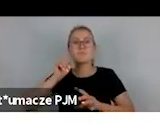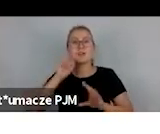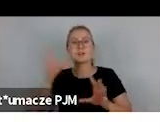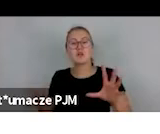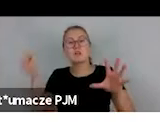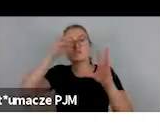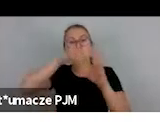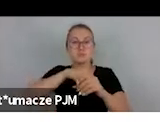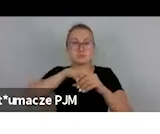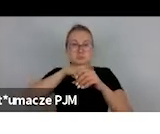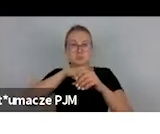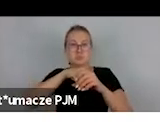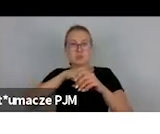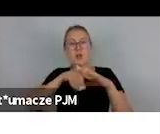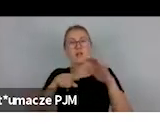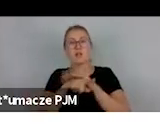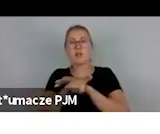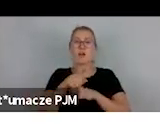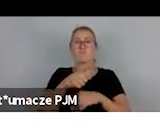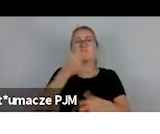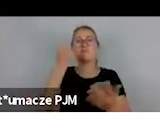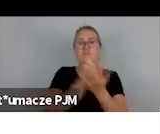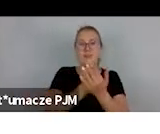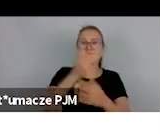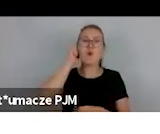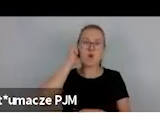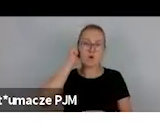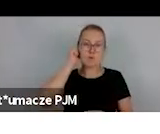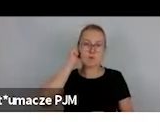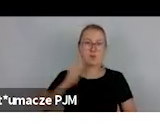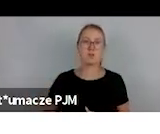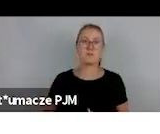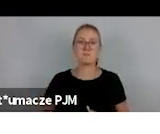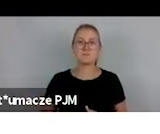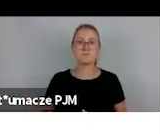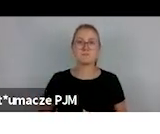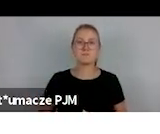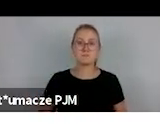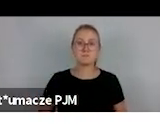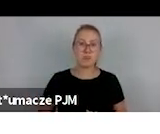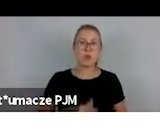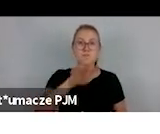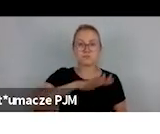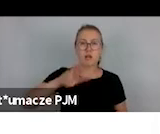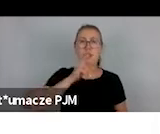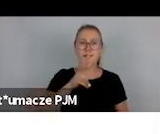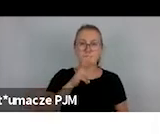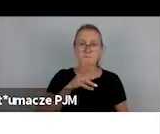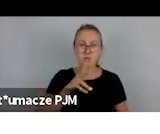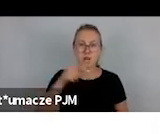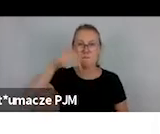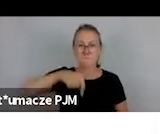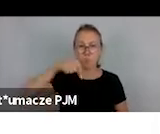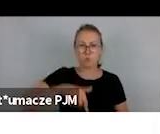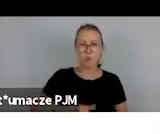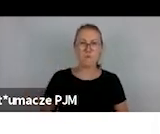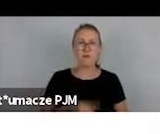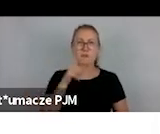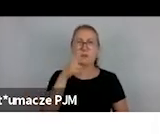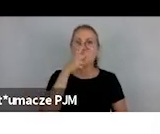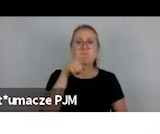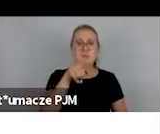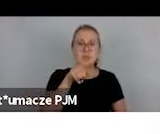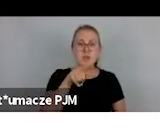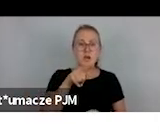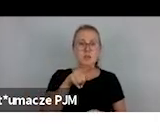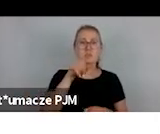see this picture that you see there on your left is from the End Conscription campaign, and it reads,